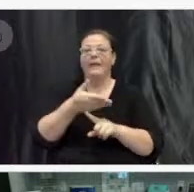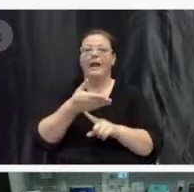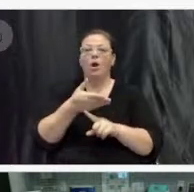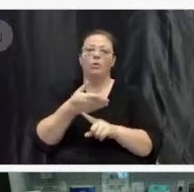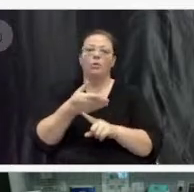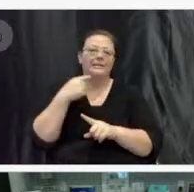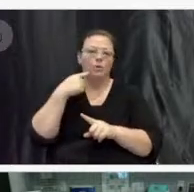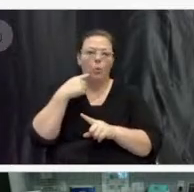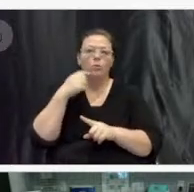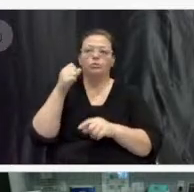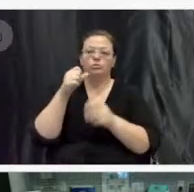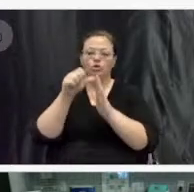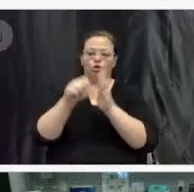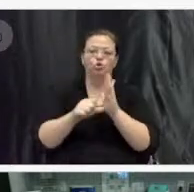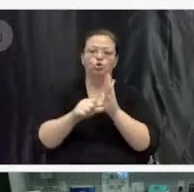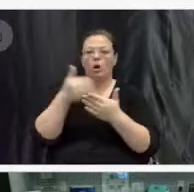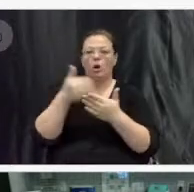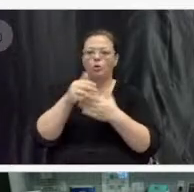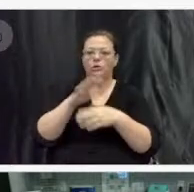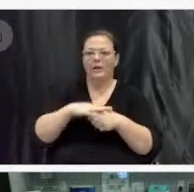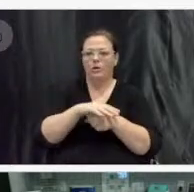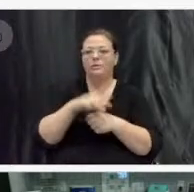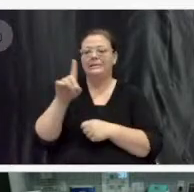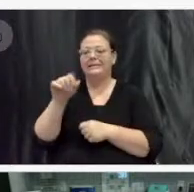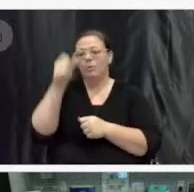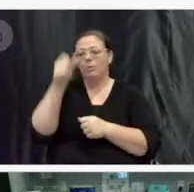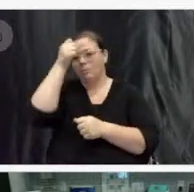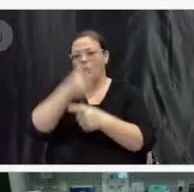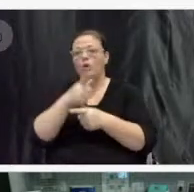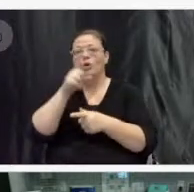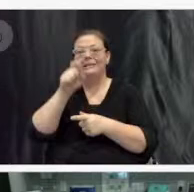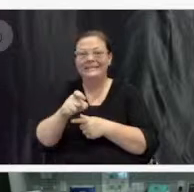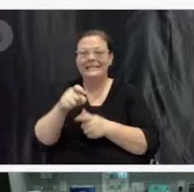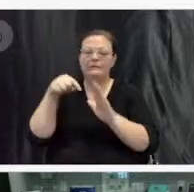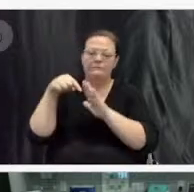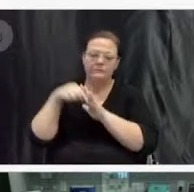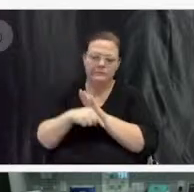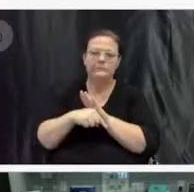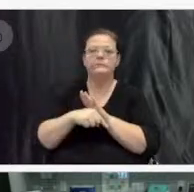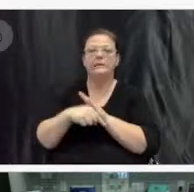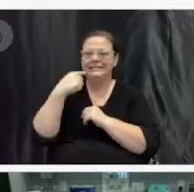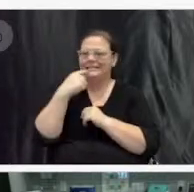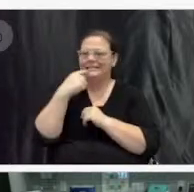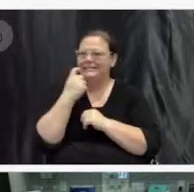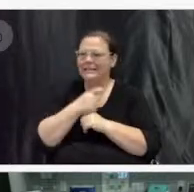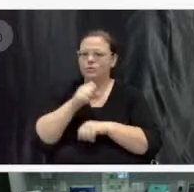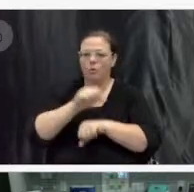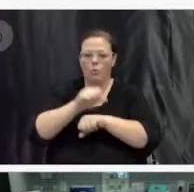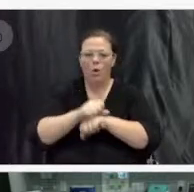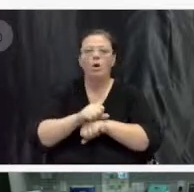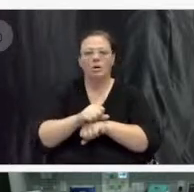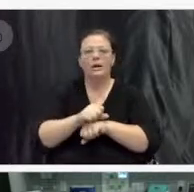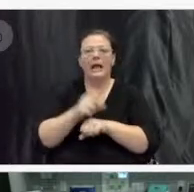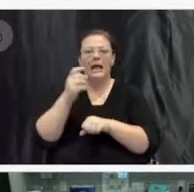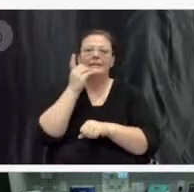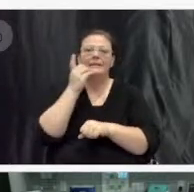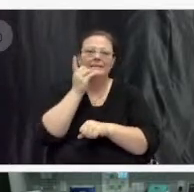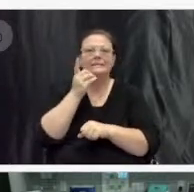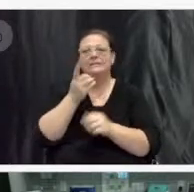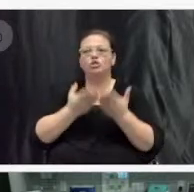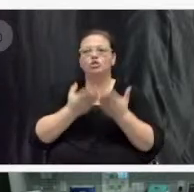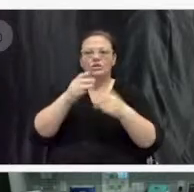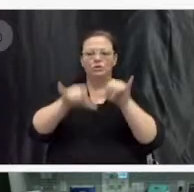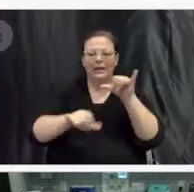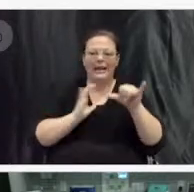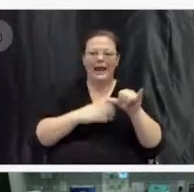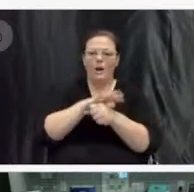surgeon very close to the area. Her disabled brother needs extensive dental work, and the surgeon suggested they stay in our area because